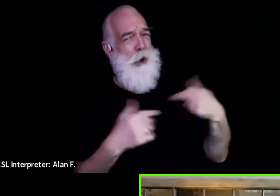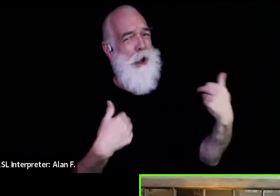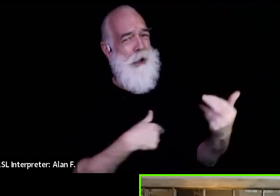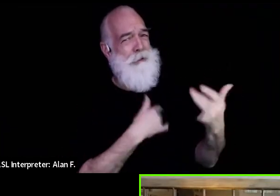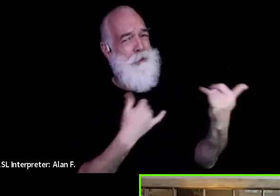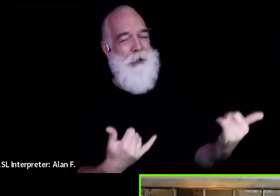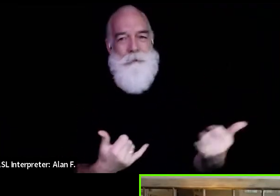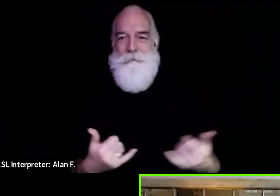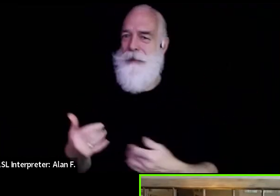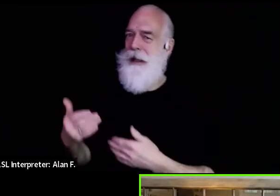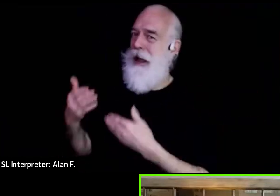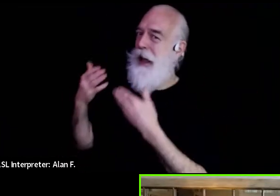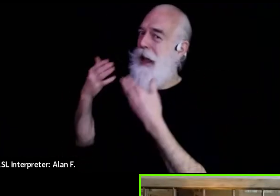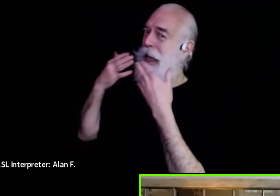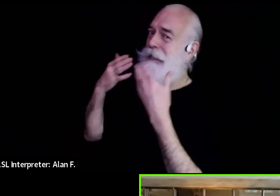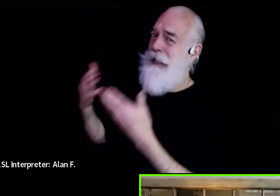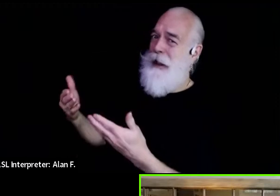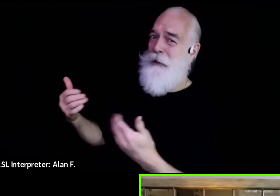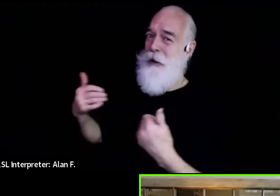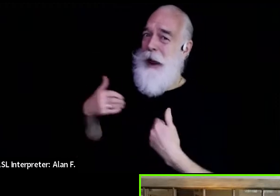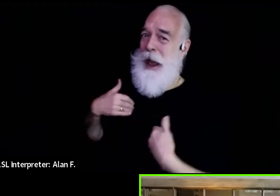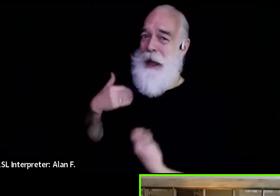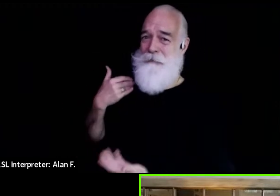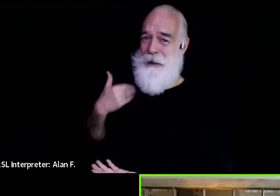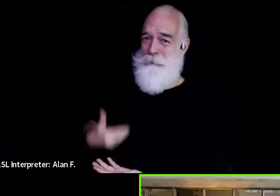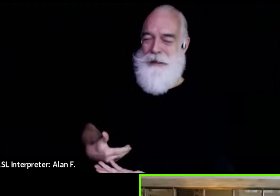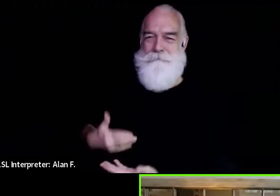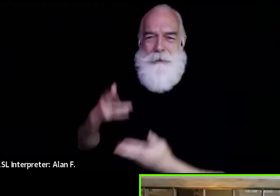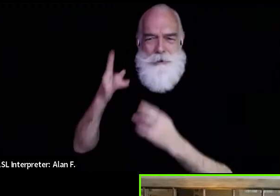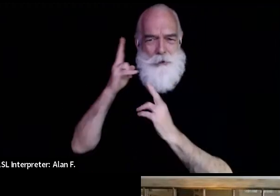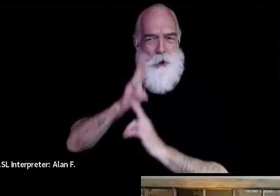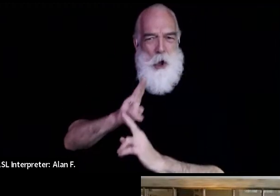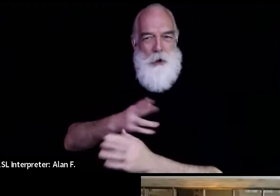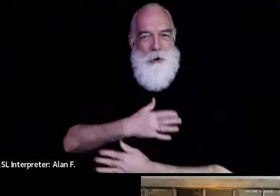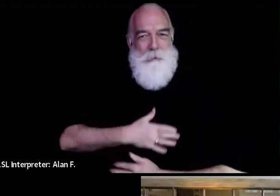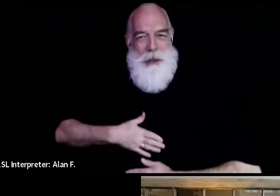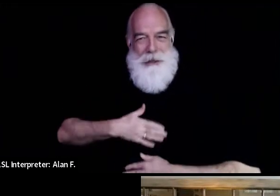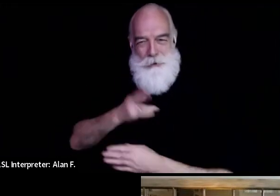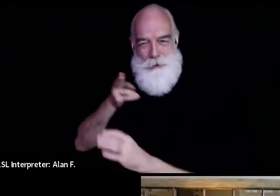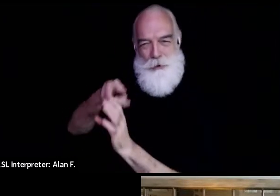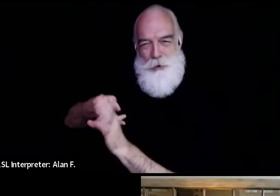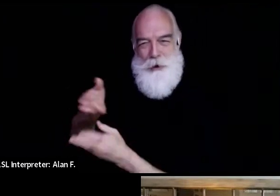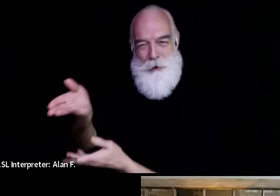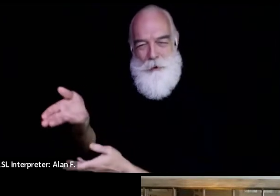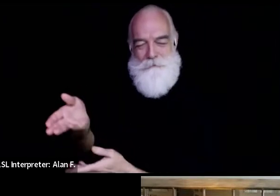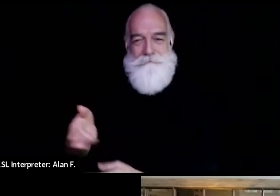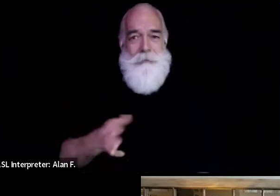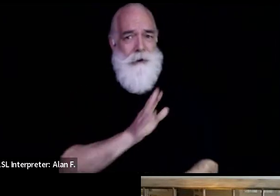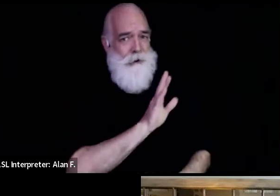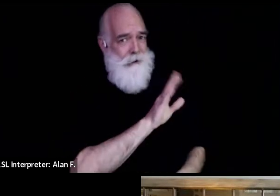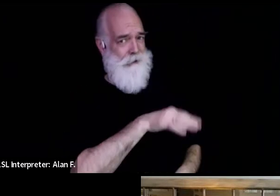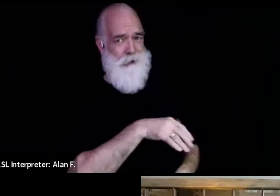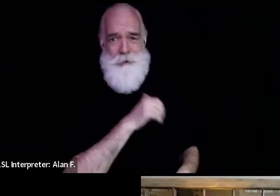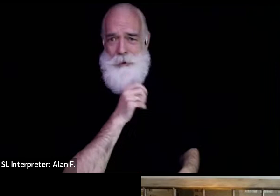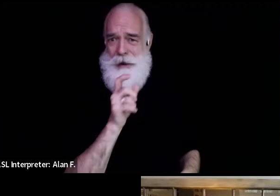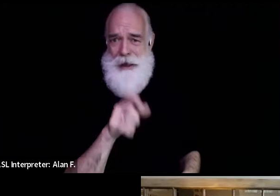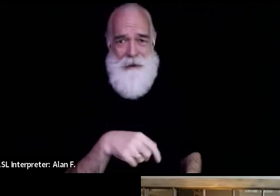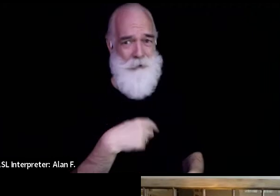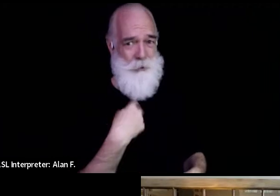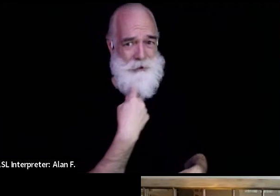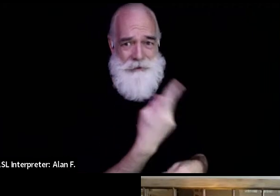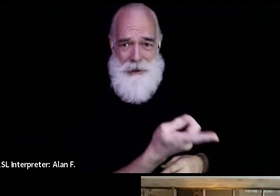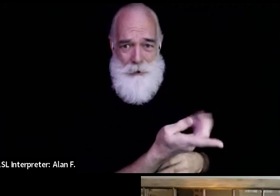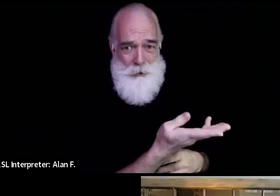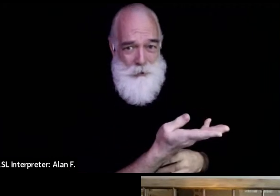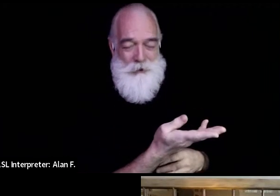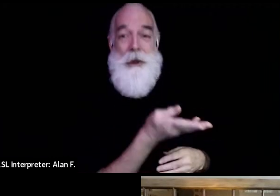much for having me. It is an honor and a pleasure to join you. Well, I don't have to tell you that you have been really at the